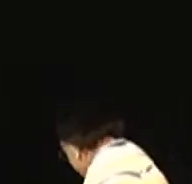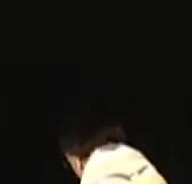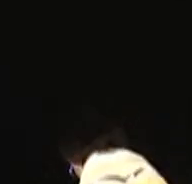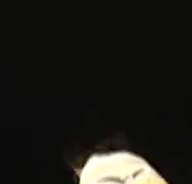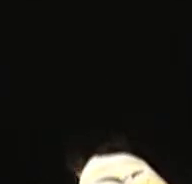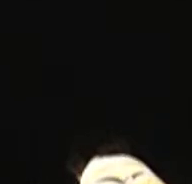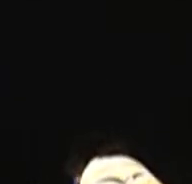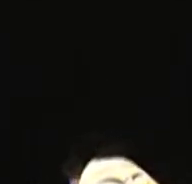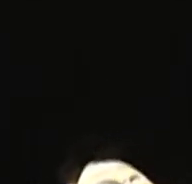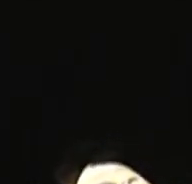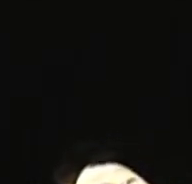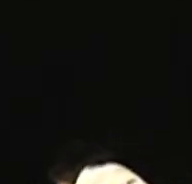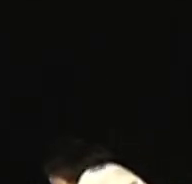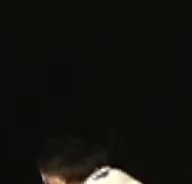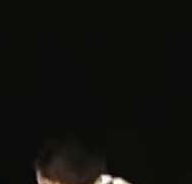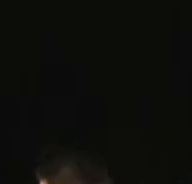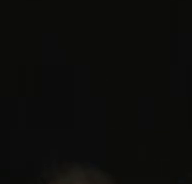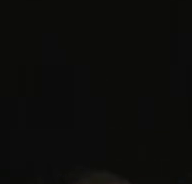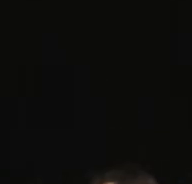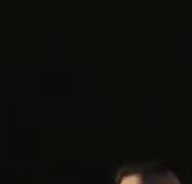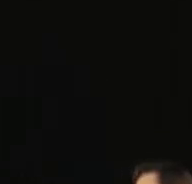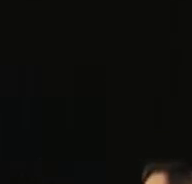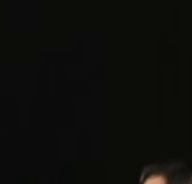No doubt the late